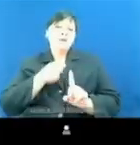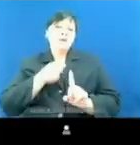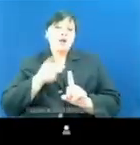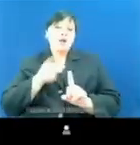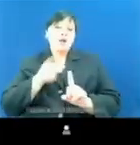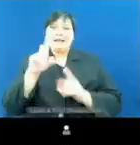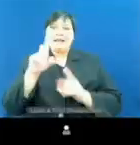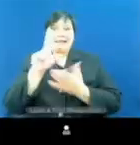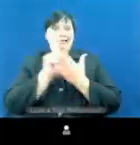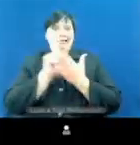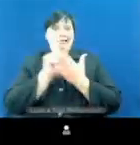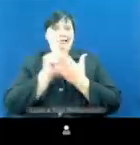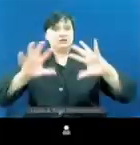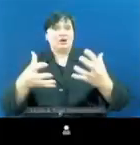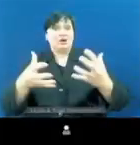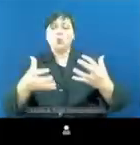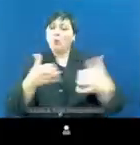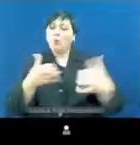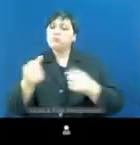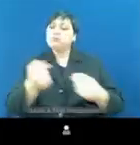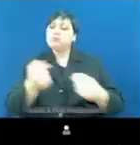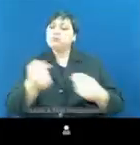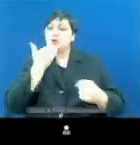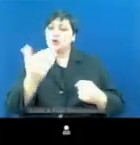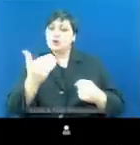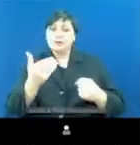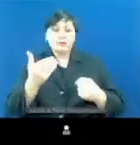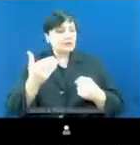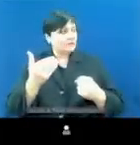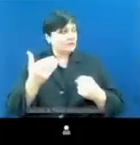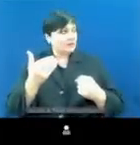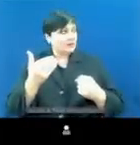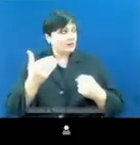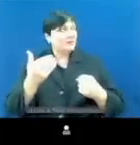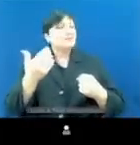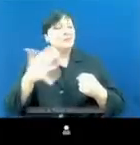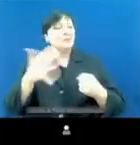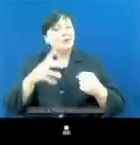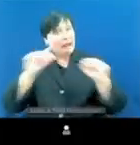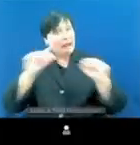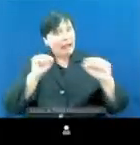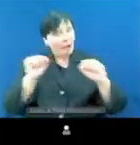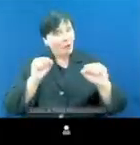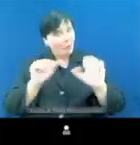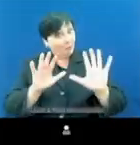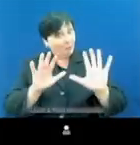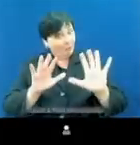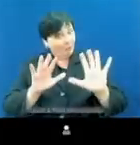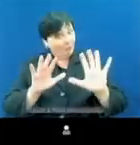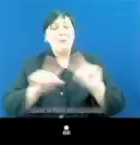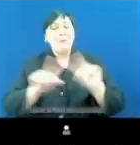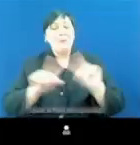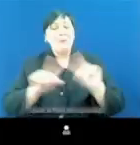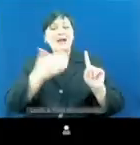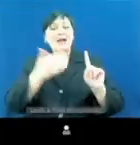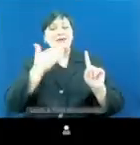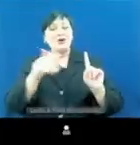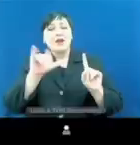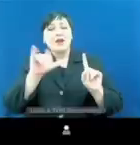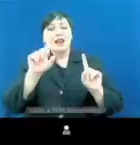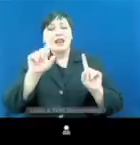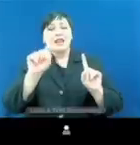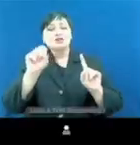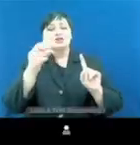robust. They're kind of loud, but we have a wonderful listserv that's been in existence for many, many years.